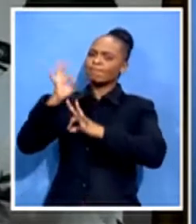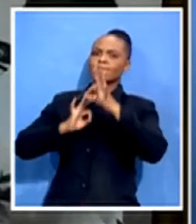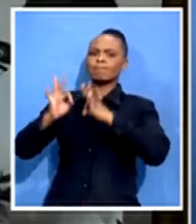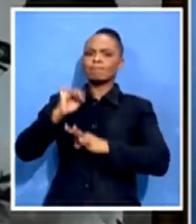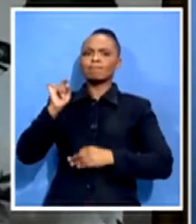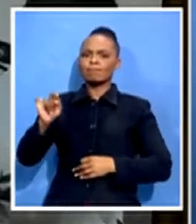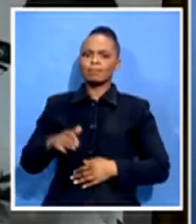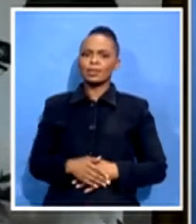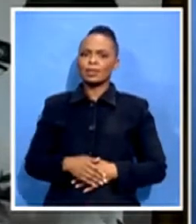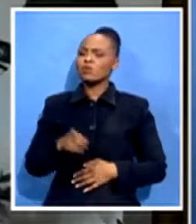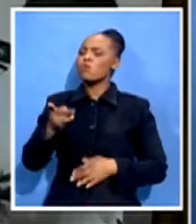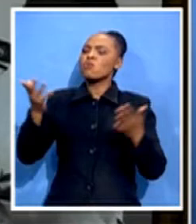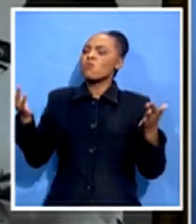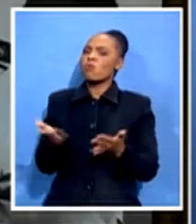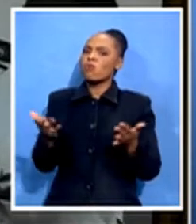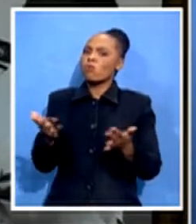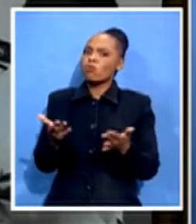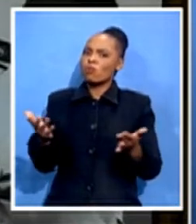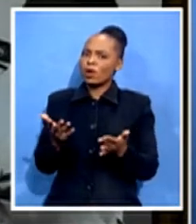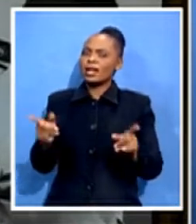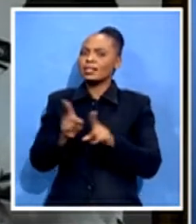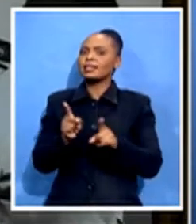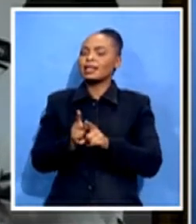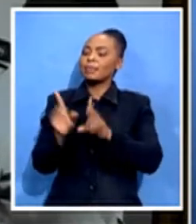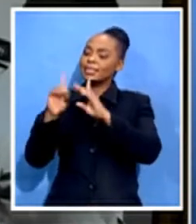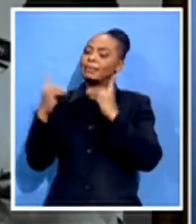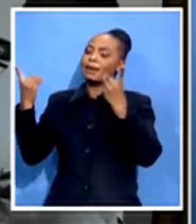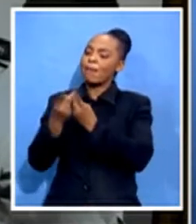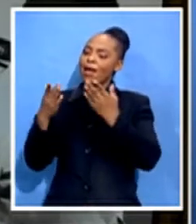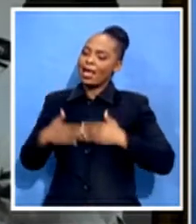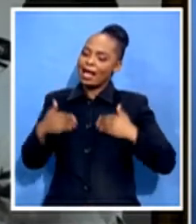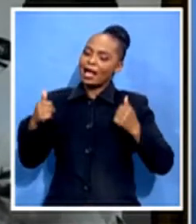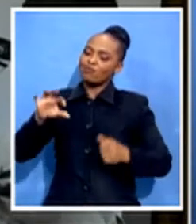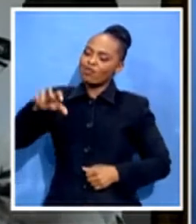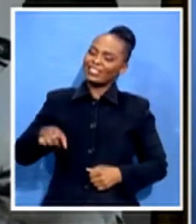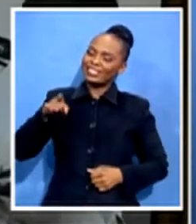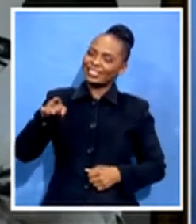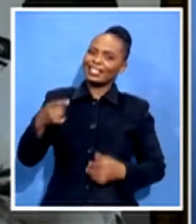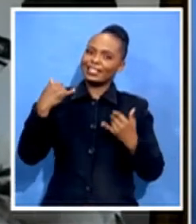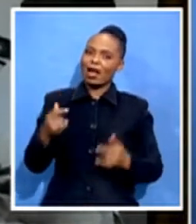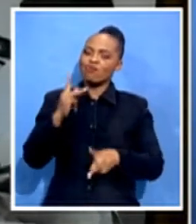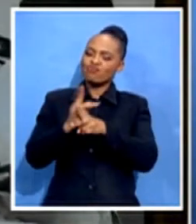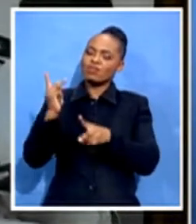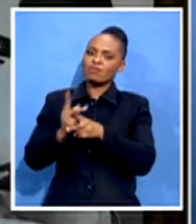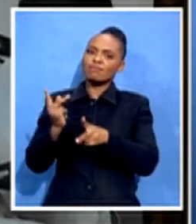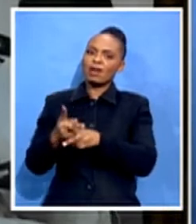the Department of Health in that province is preparing for a vaccine rollout.